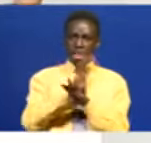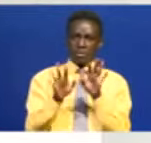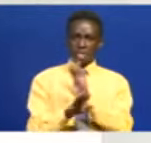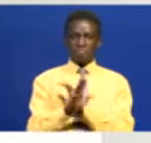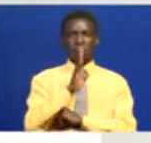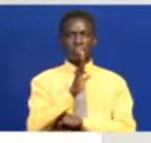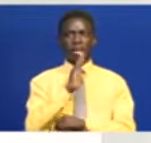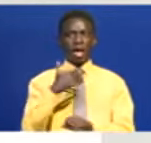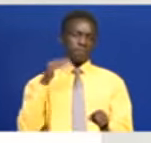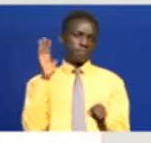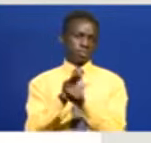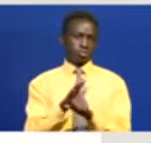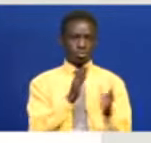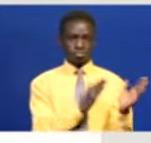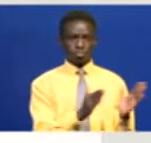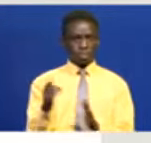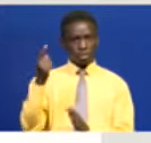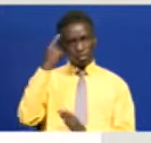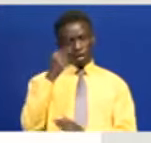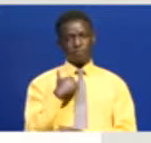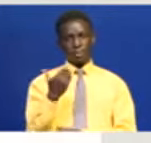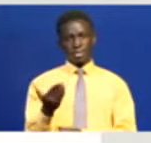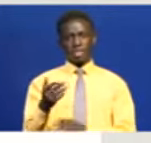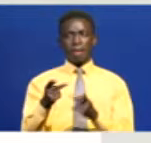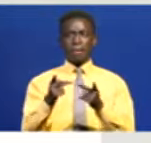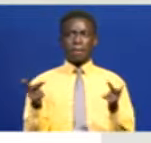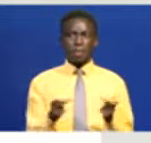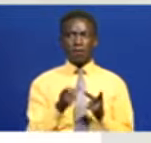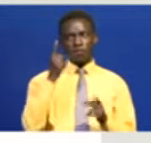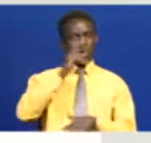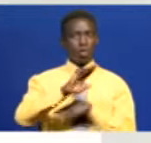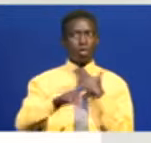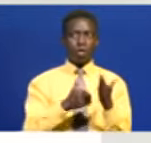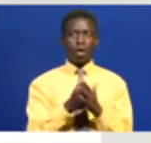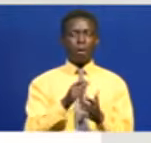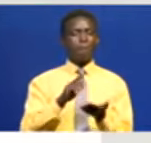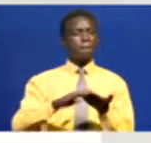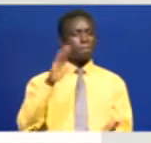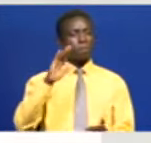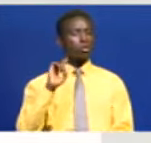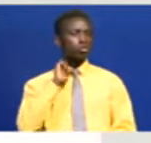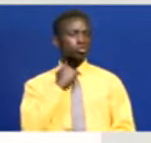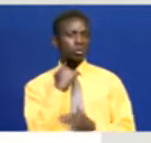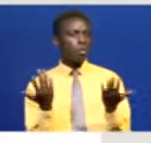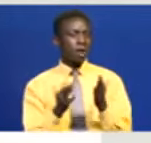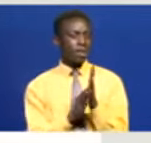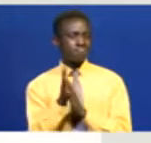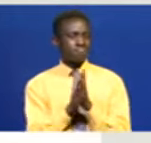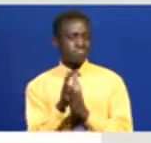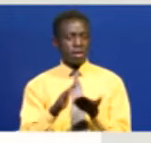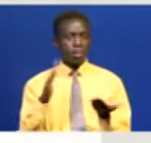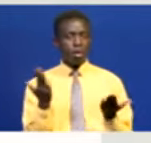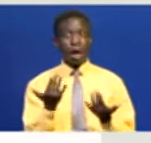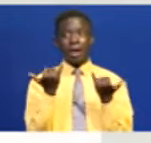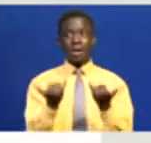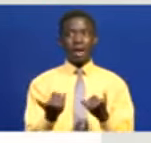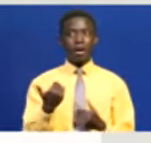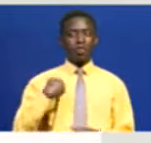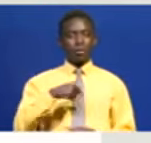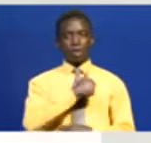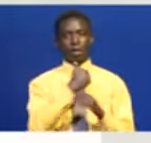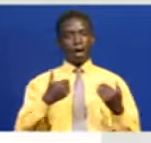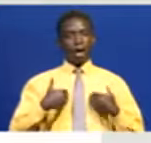arrangements we have in place for all this. Yes. And what is actually more interesting is this time around we have